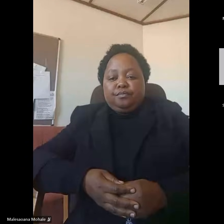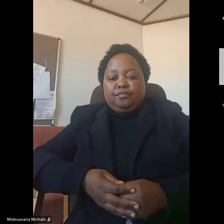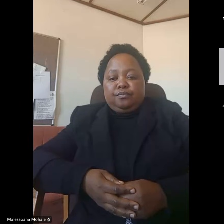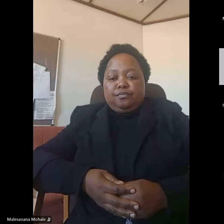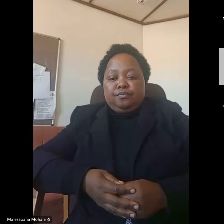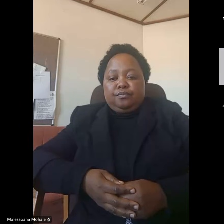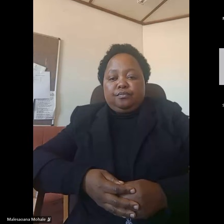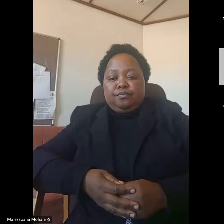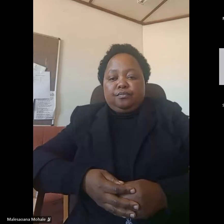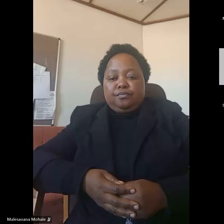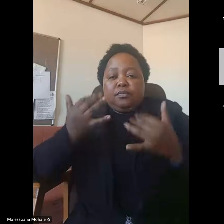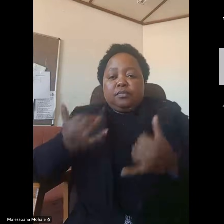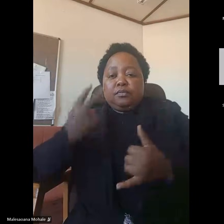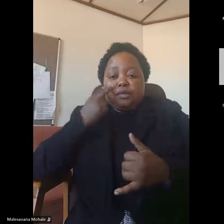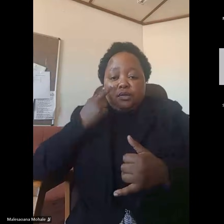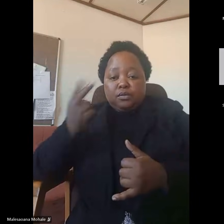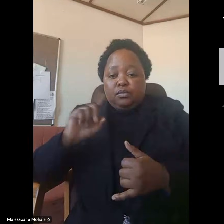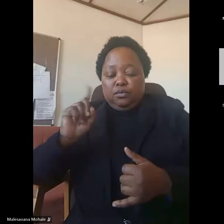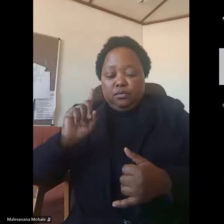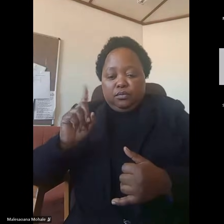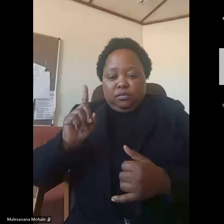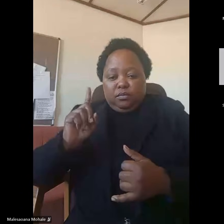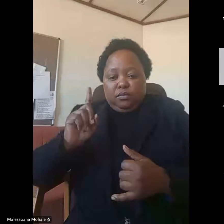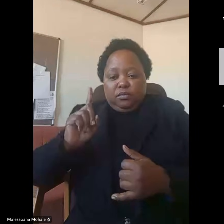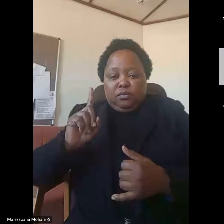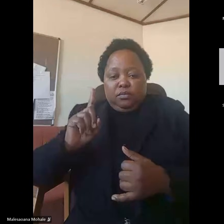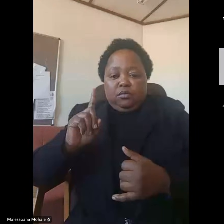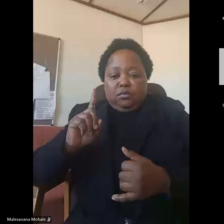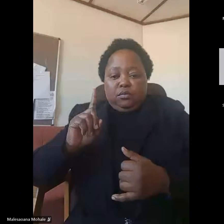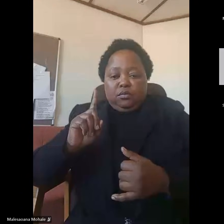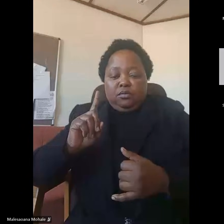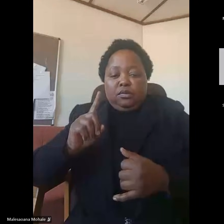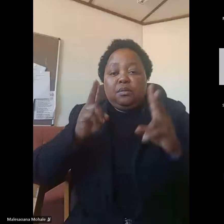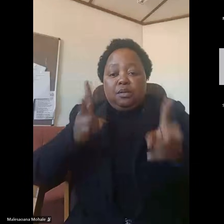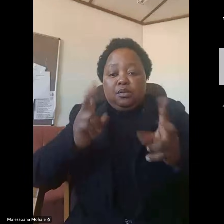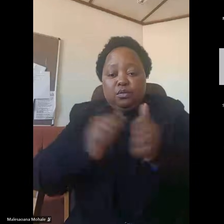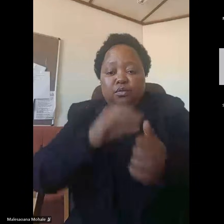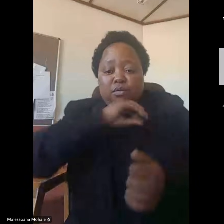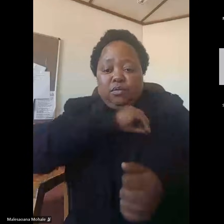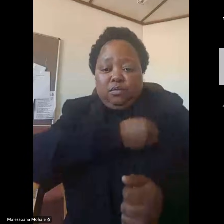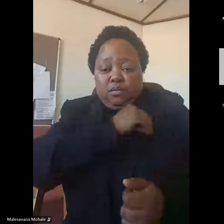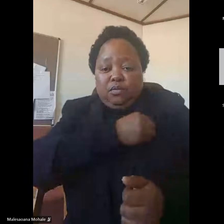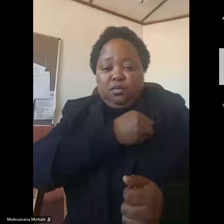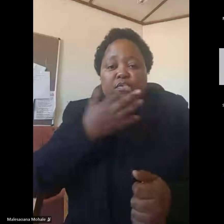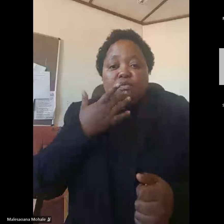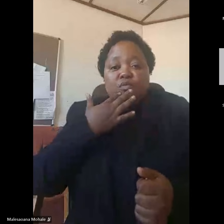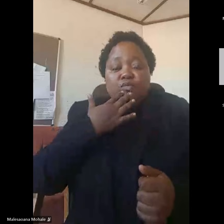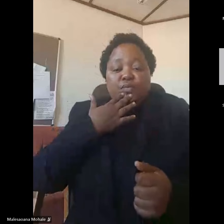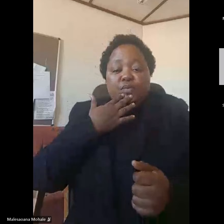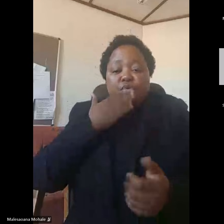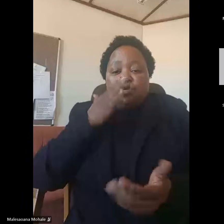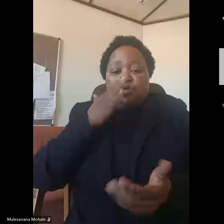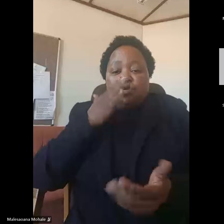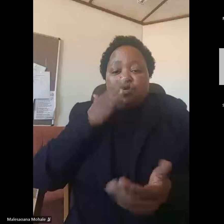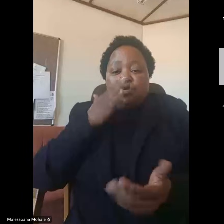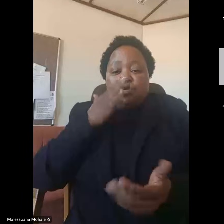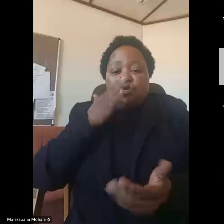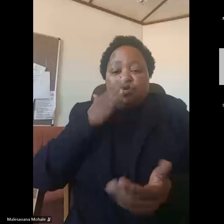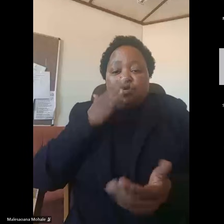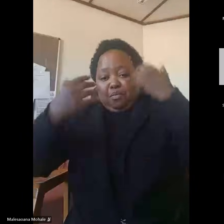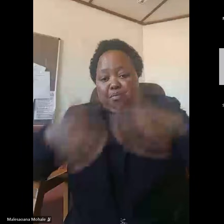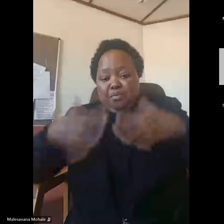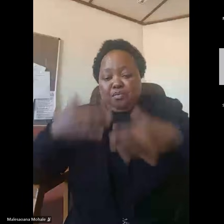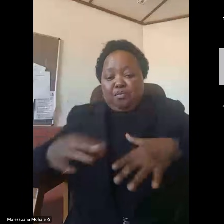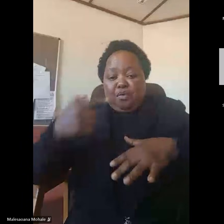looking generally also into persons with disabilities who are more vulnerable to GBV, you'll